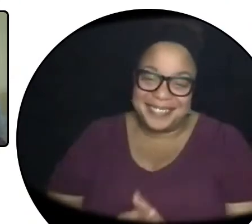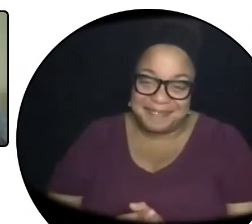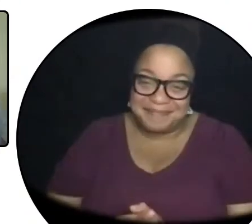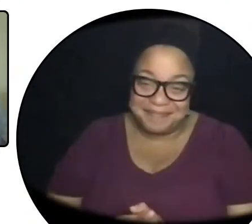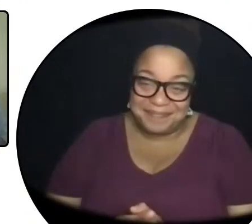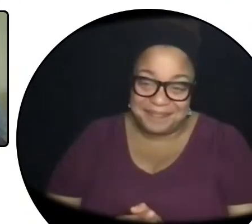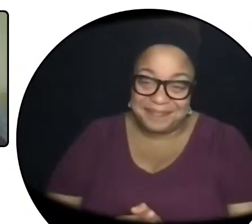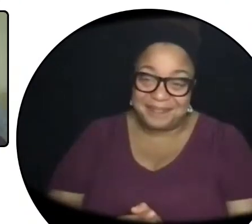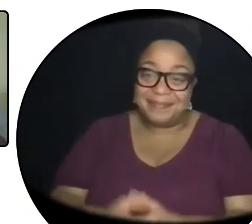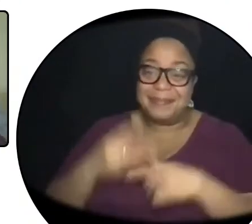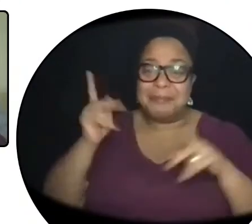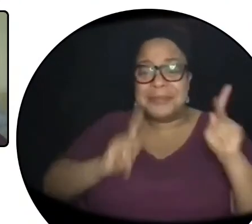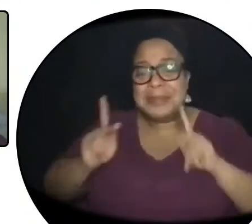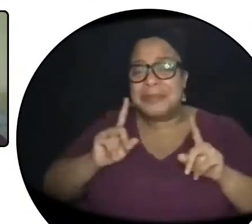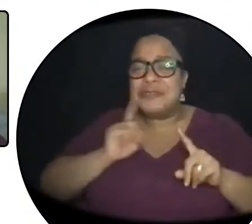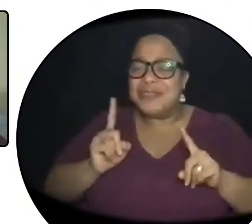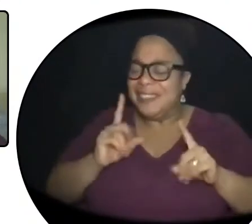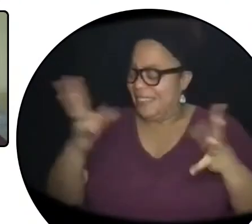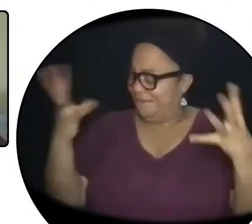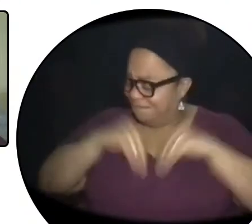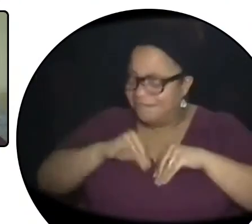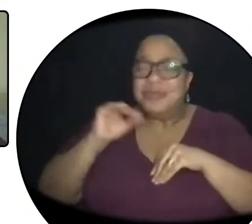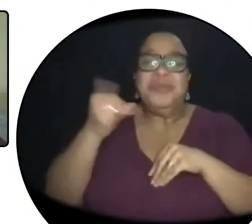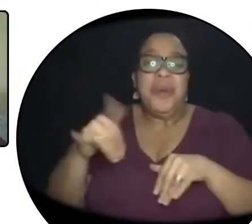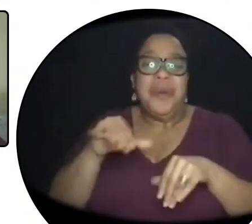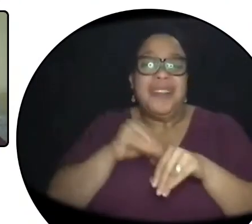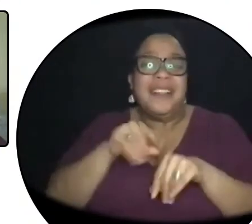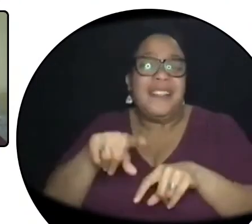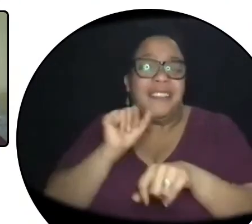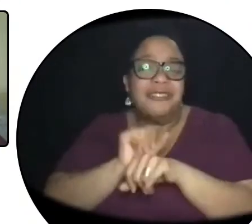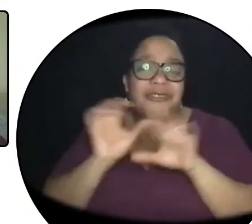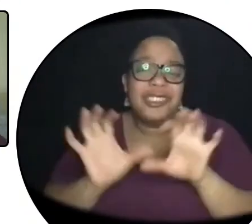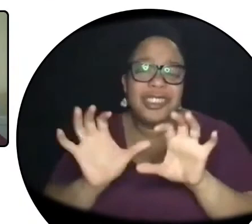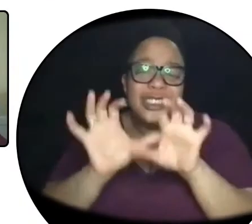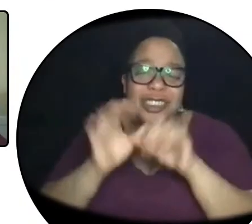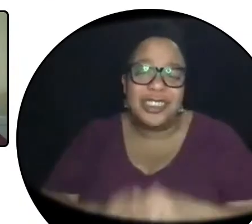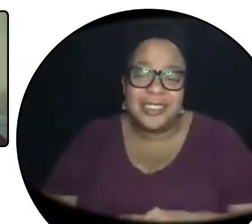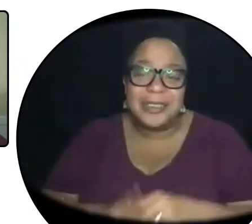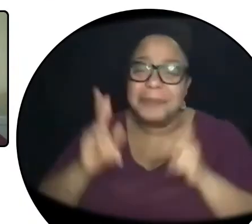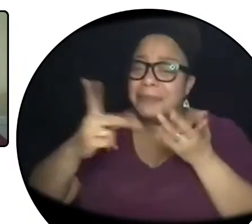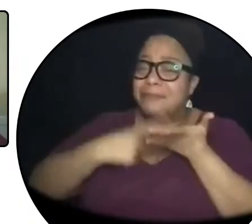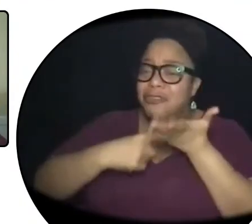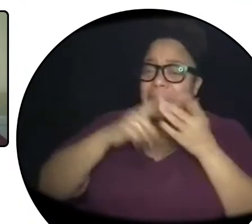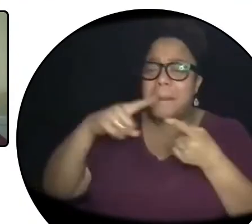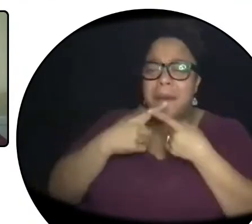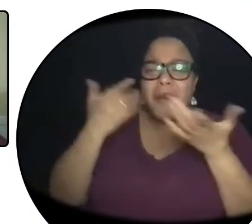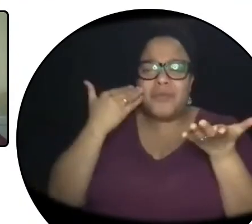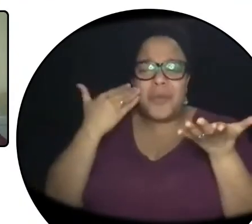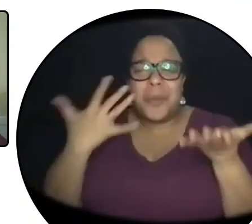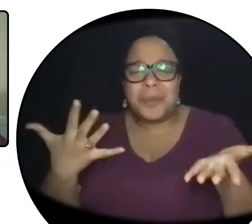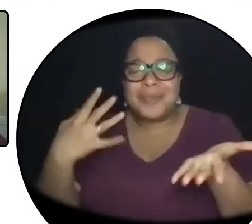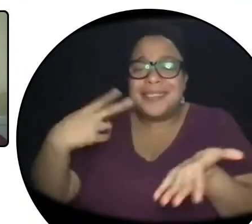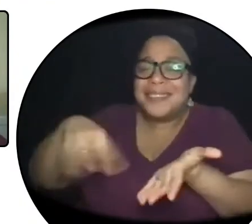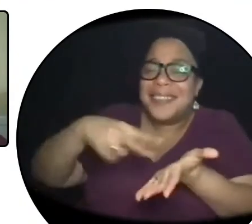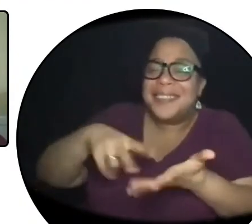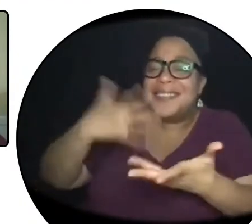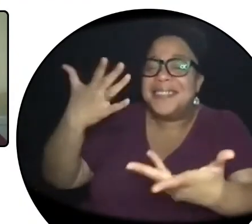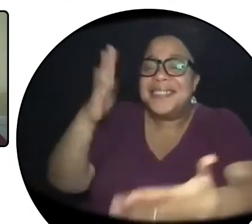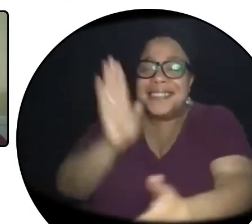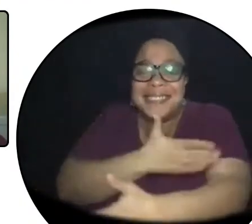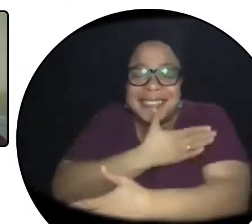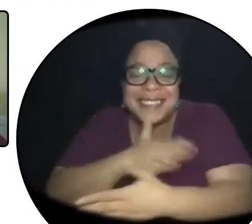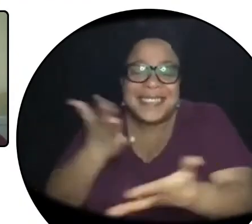of abolition, because we're trying to break out and rethink our bodies in